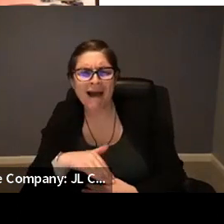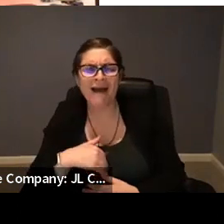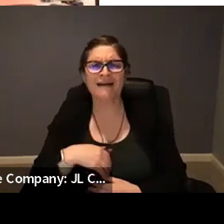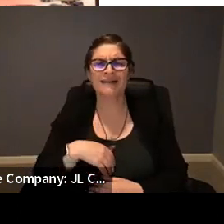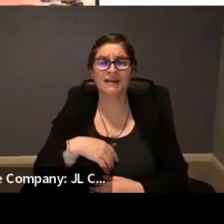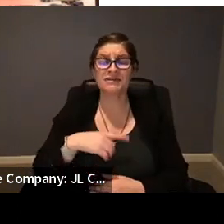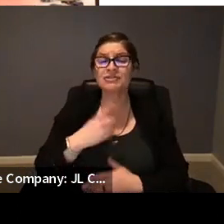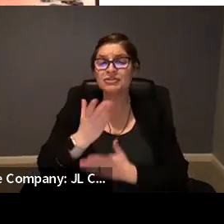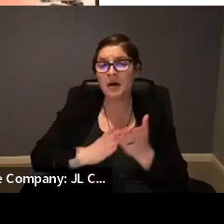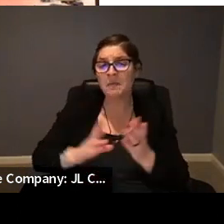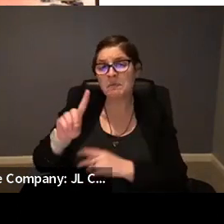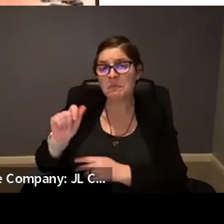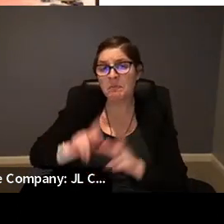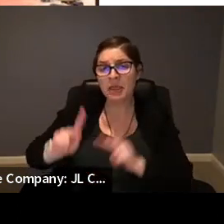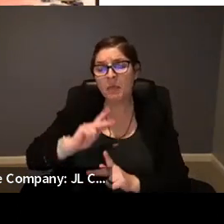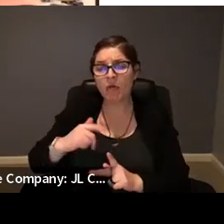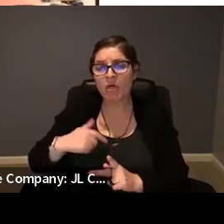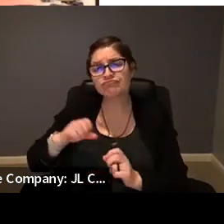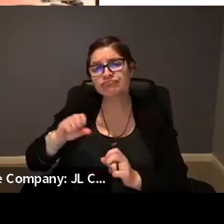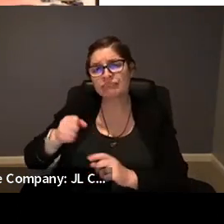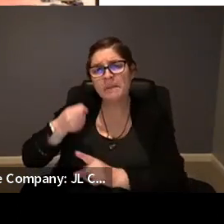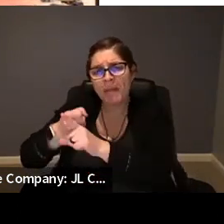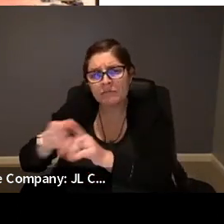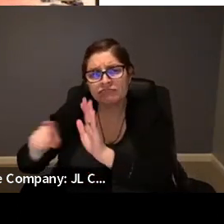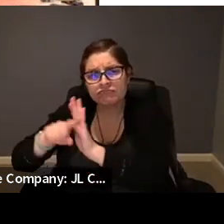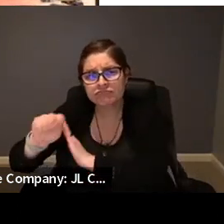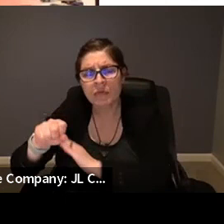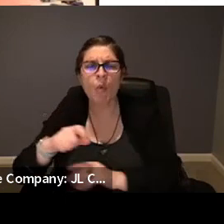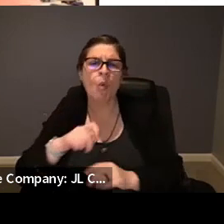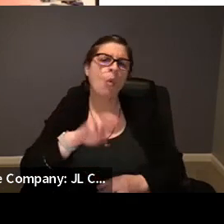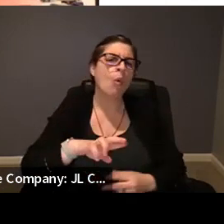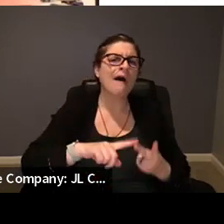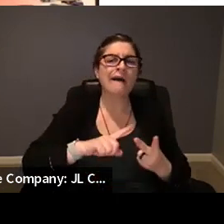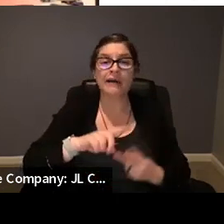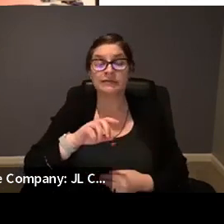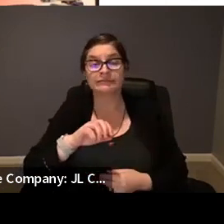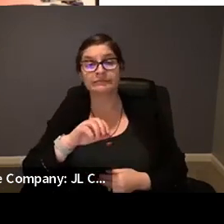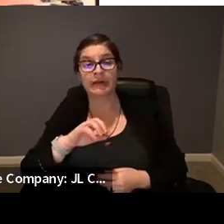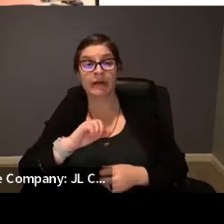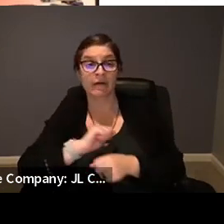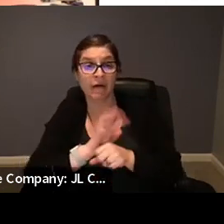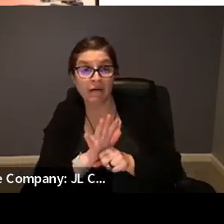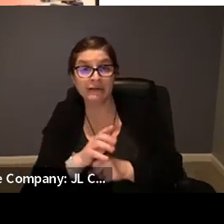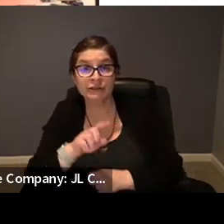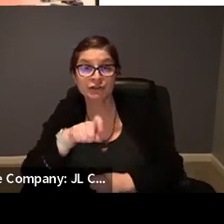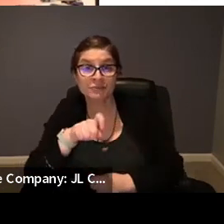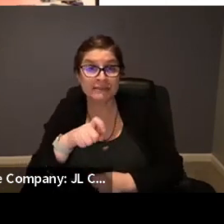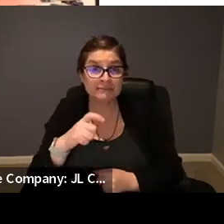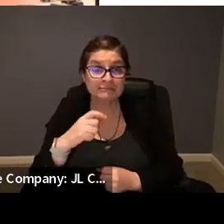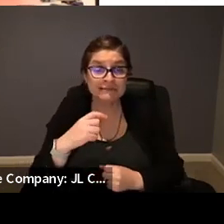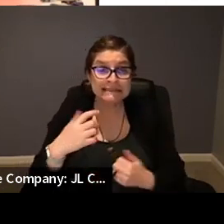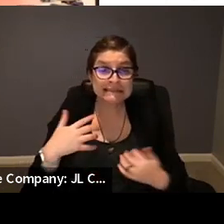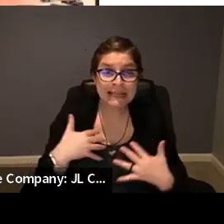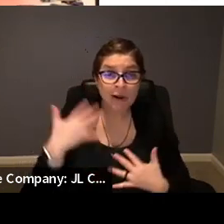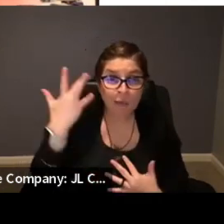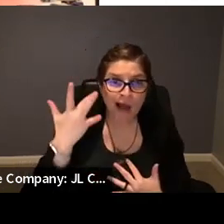some disabled people. And on the other hand, that COVID-19 should be scary because it might cause